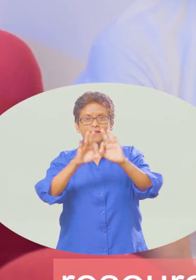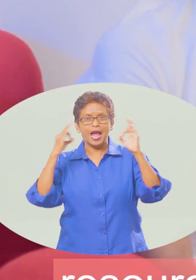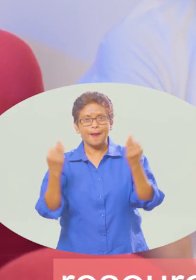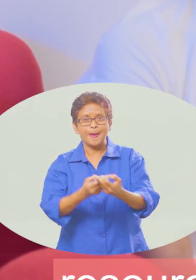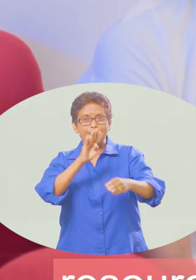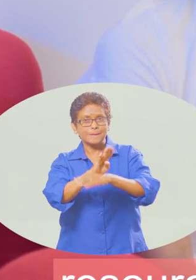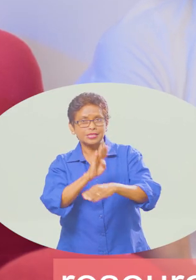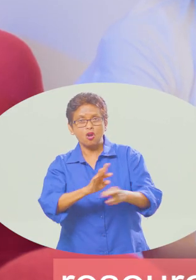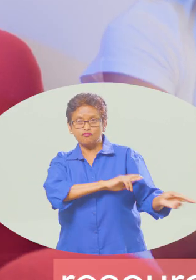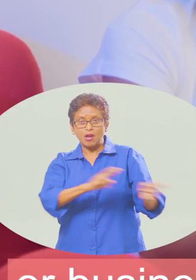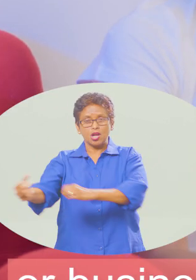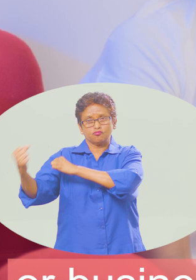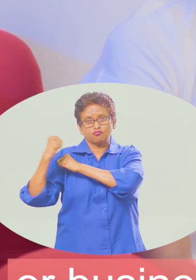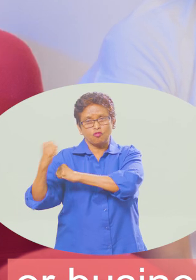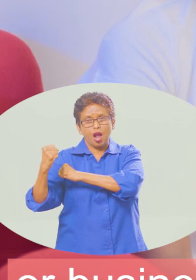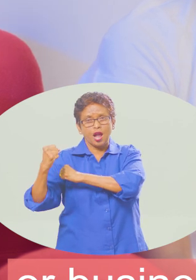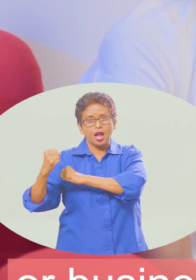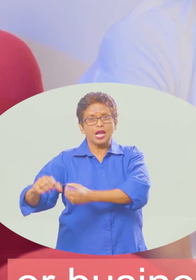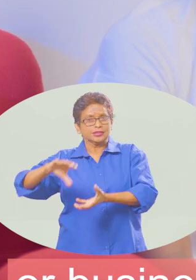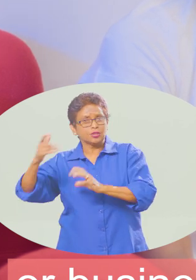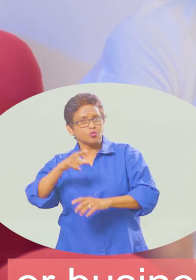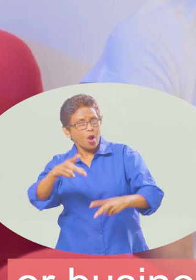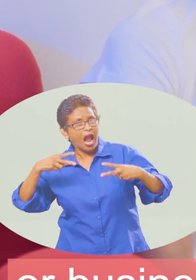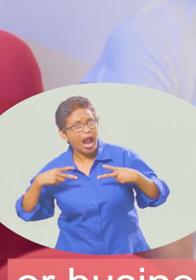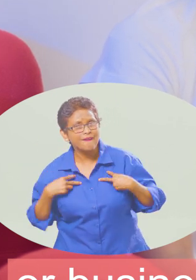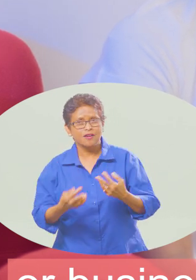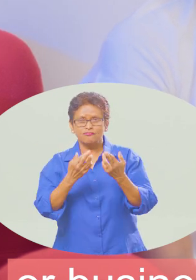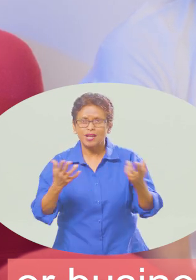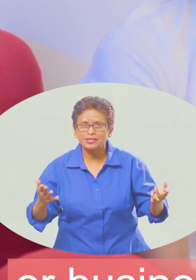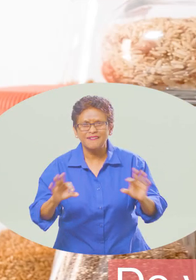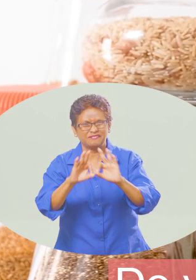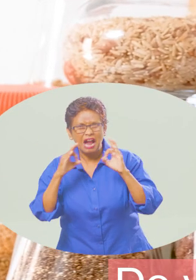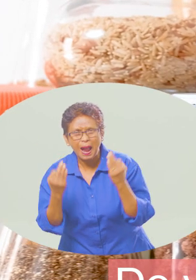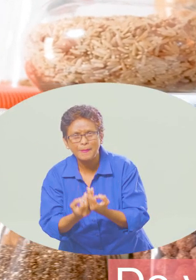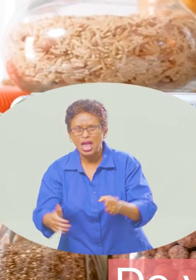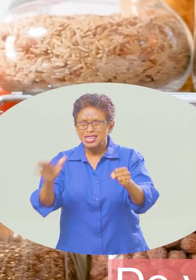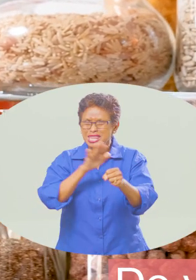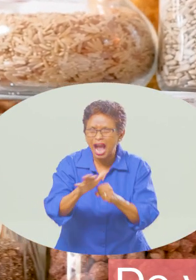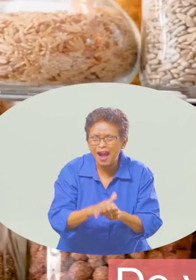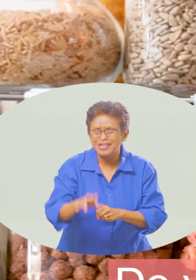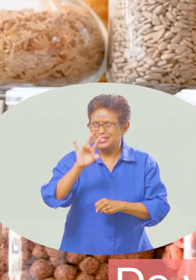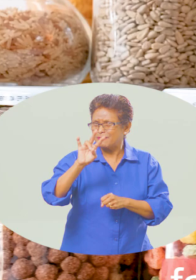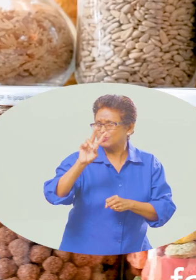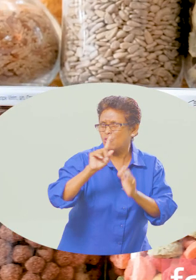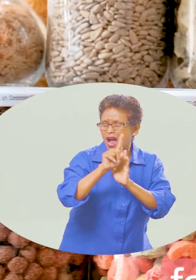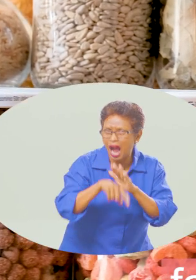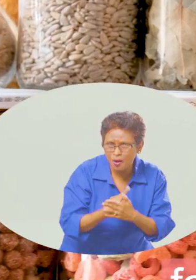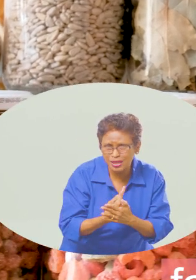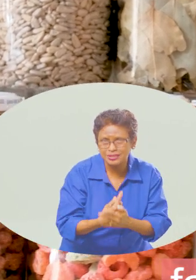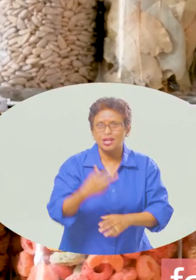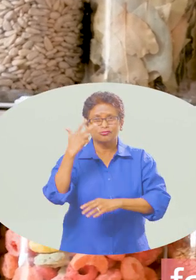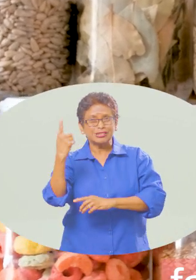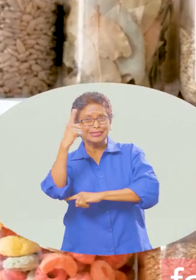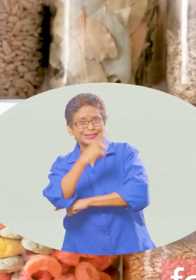which could strengthen your family or business's readiness and resilience to a disaster. Do you have supplies to last you or your family at